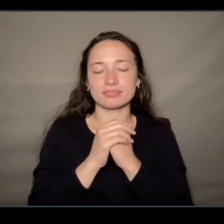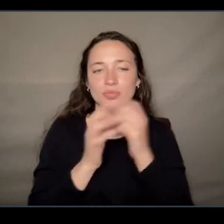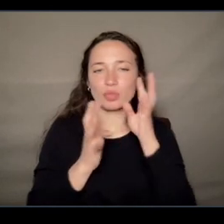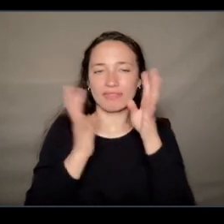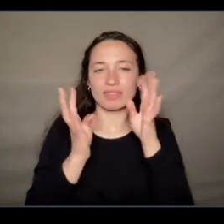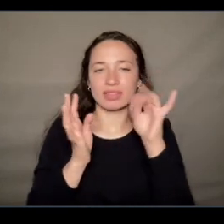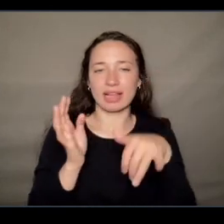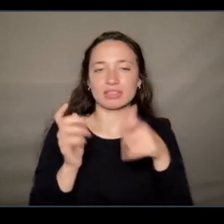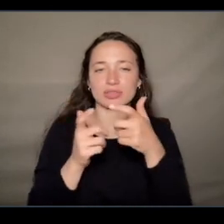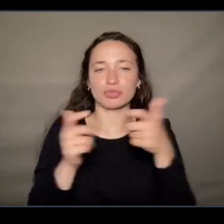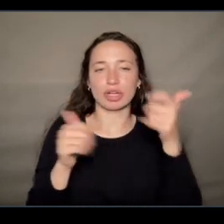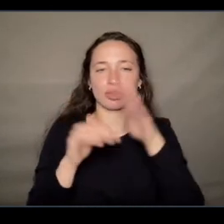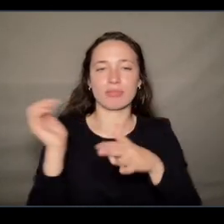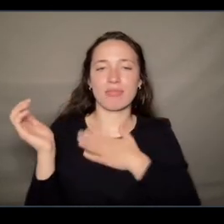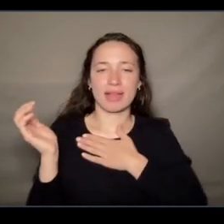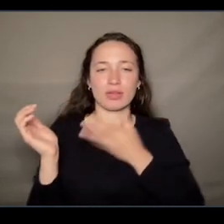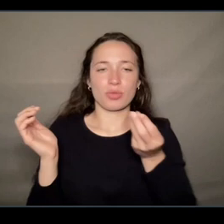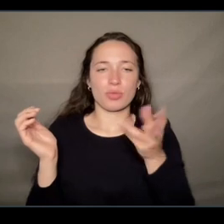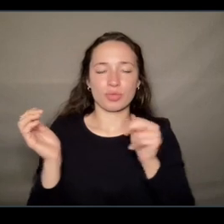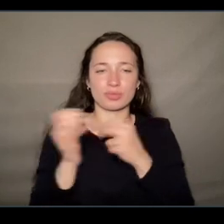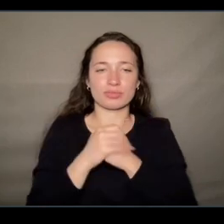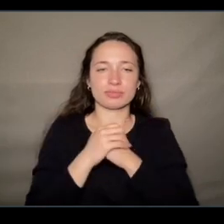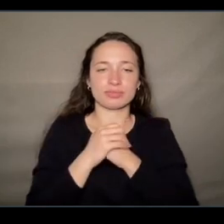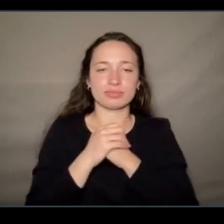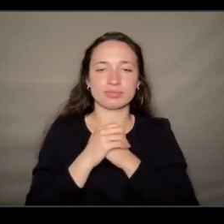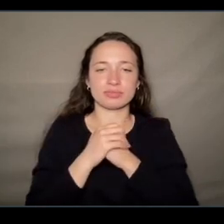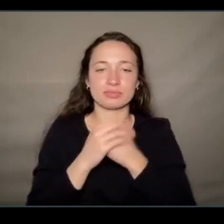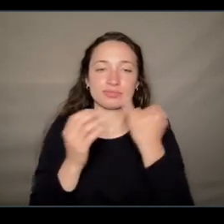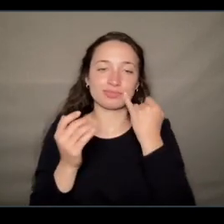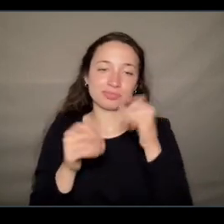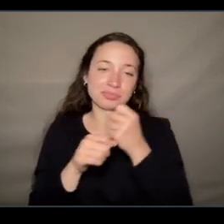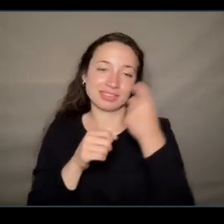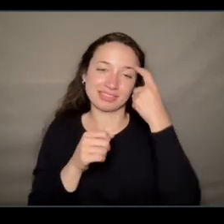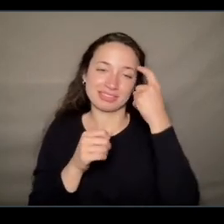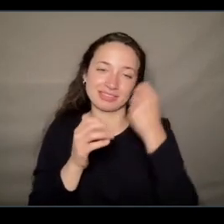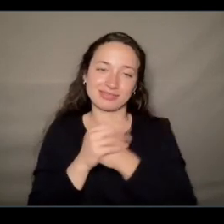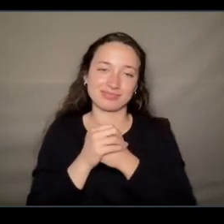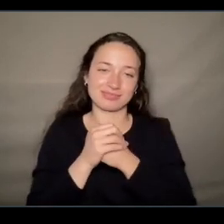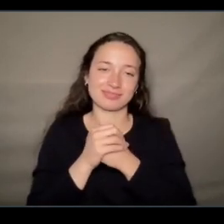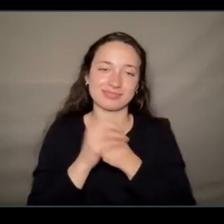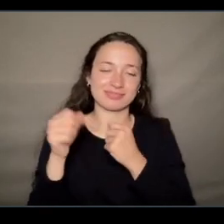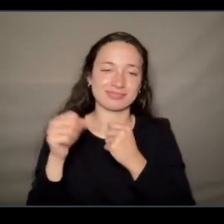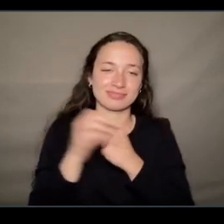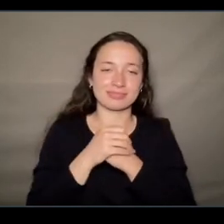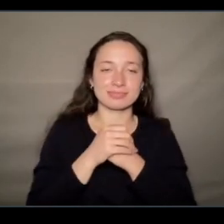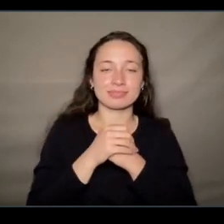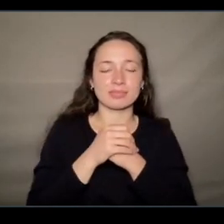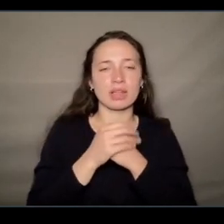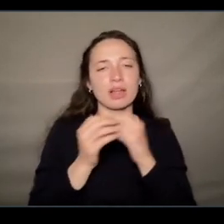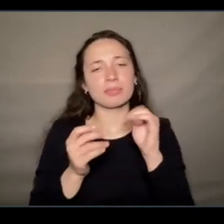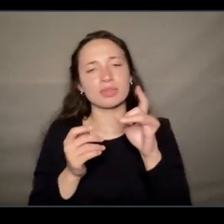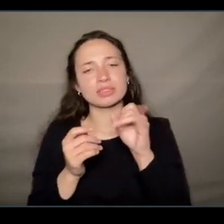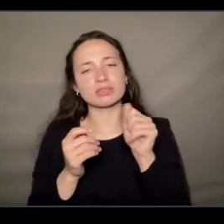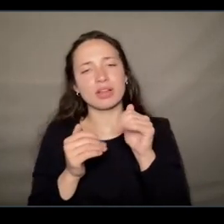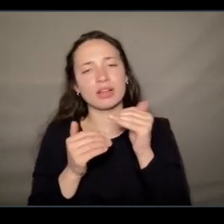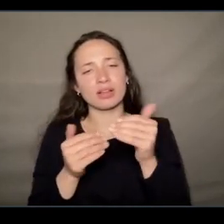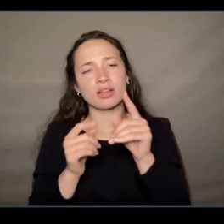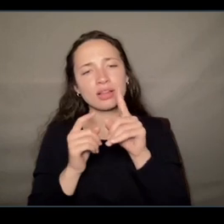with a creativity that's greater than my own. Is that? Makes sense. Yeah.